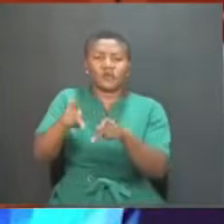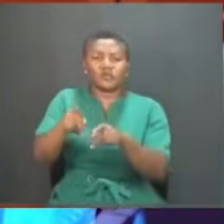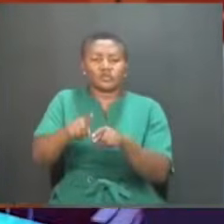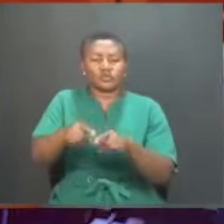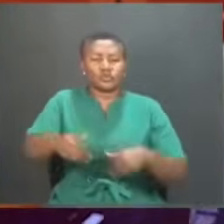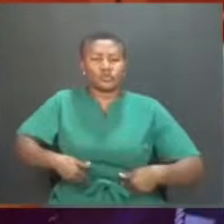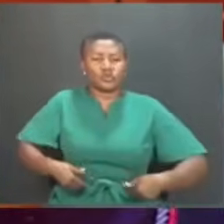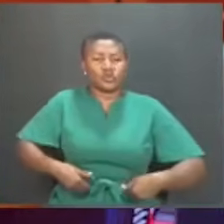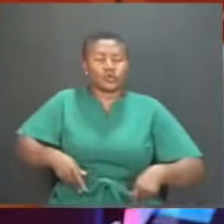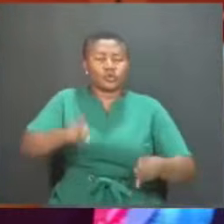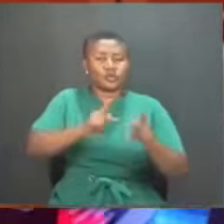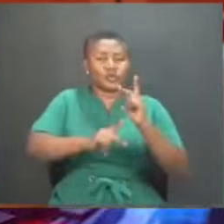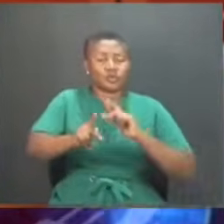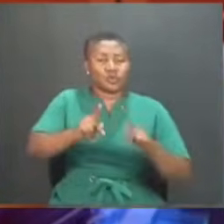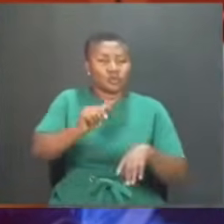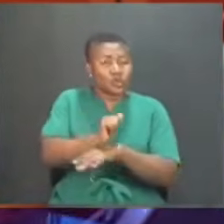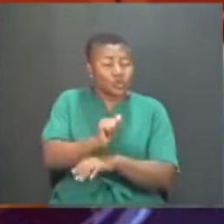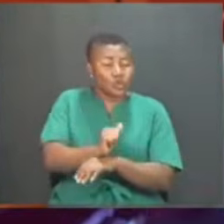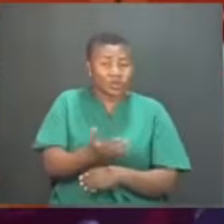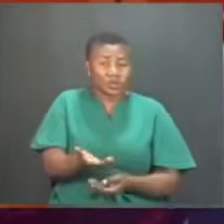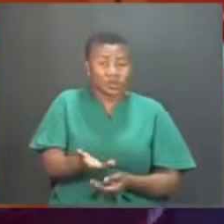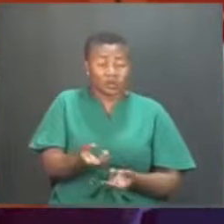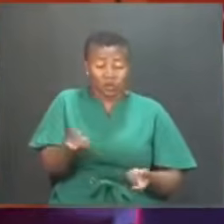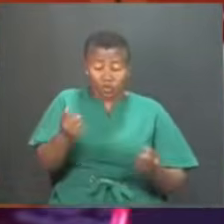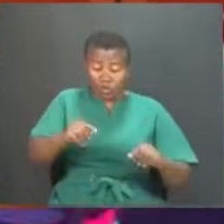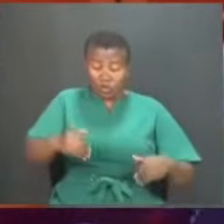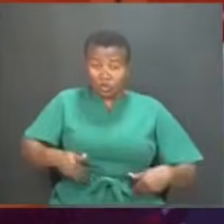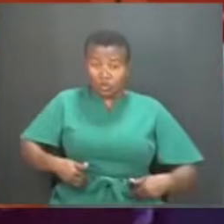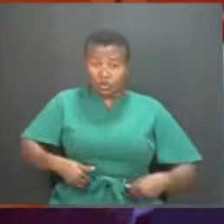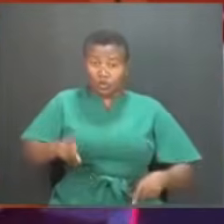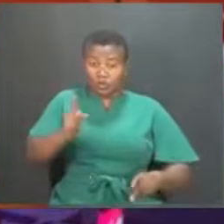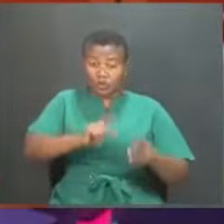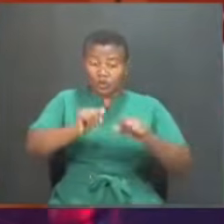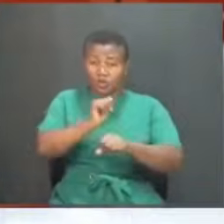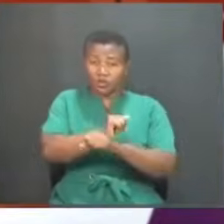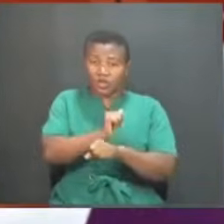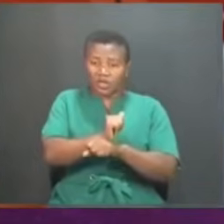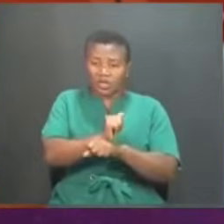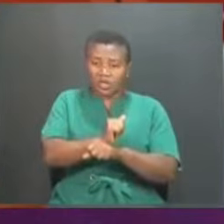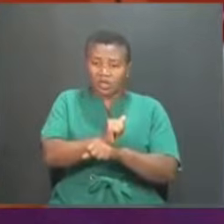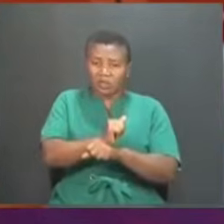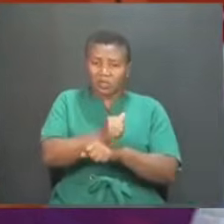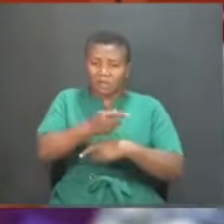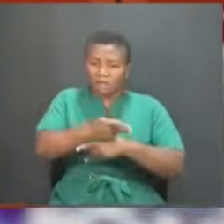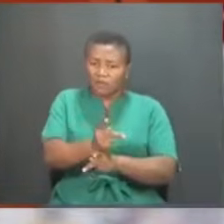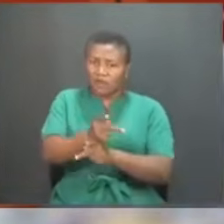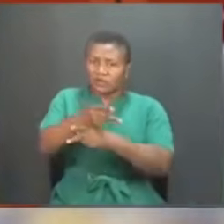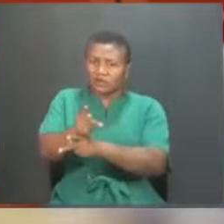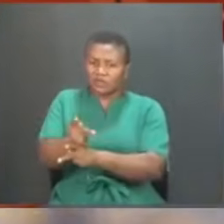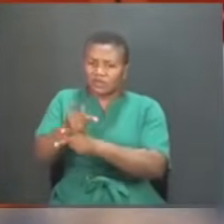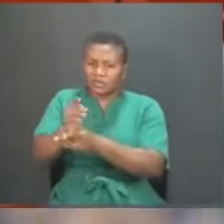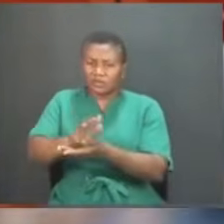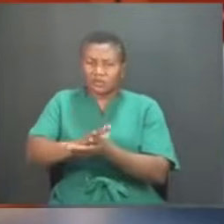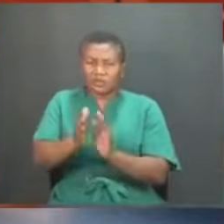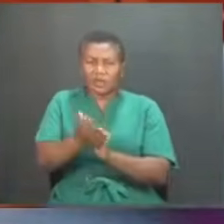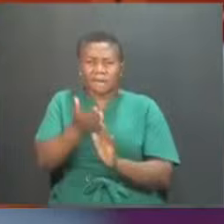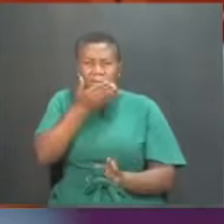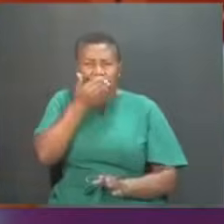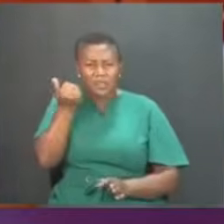Mr. Speaker, when more young people work, it increases the productivity of this country. It generates jobs, and it